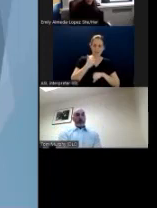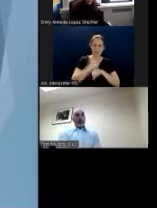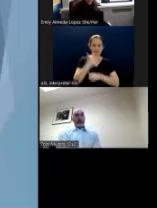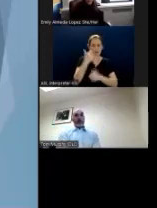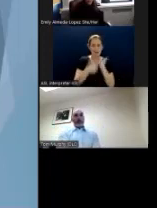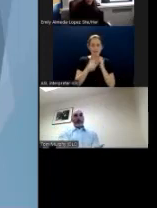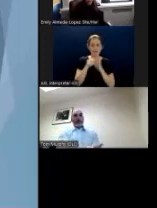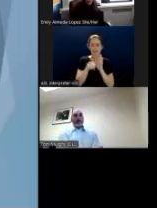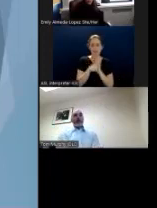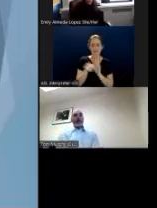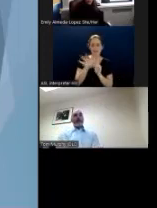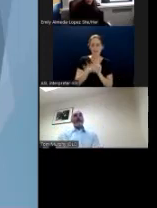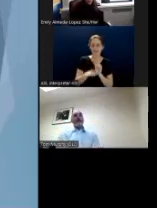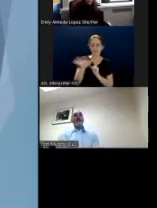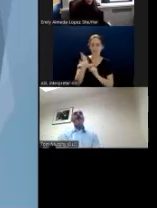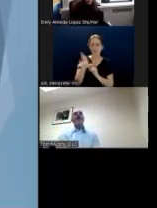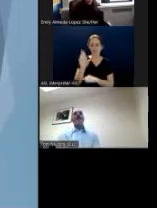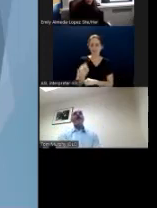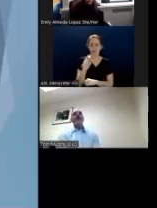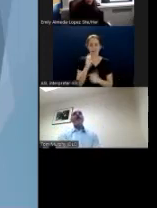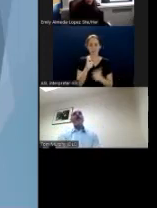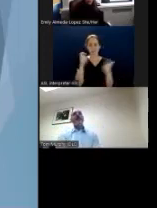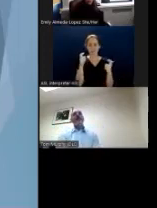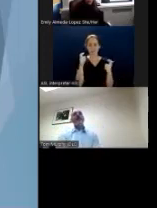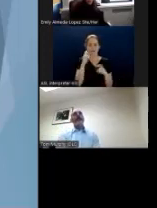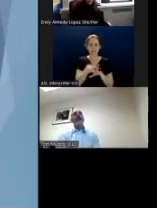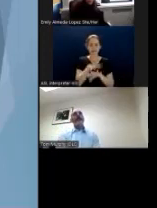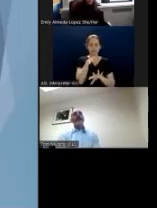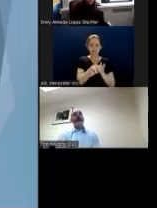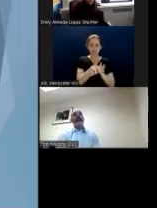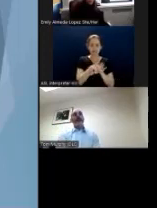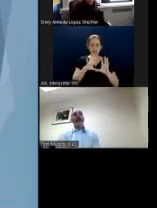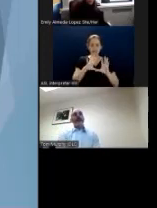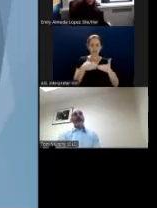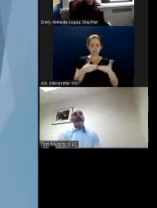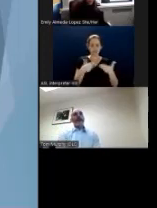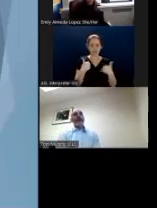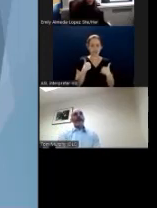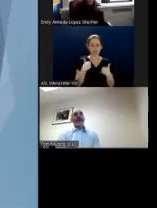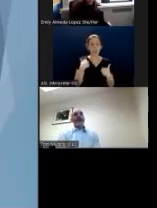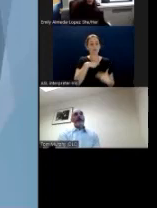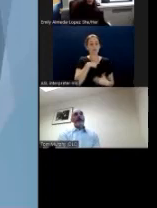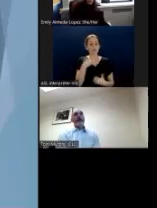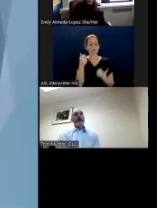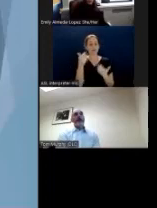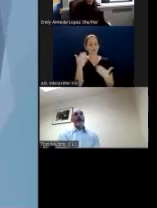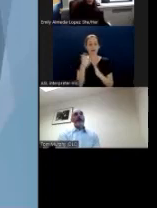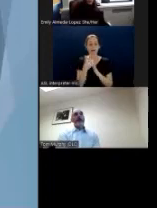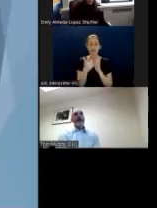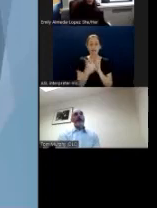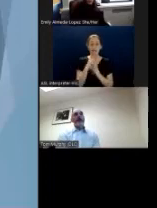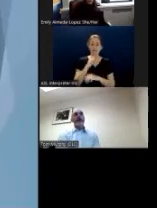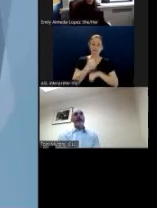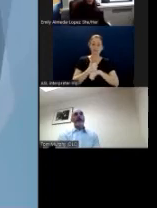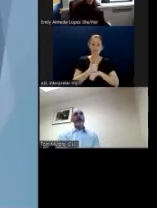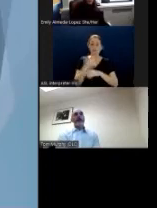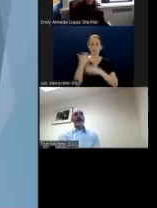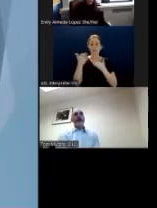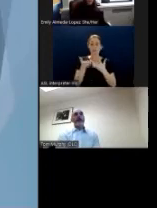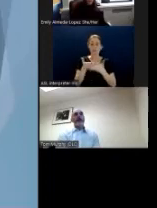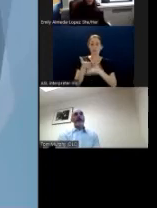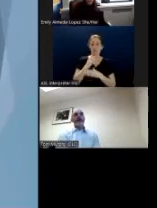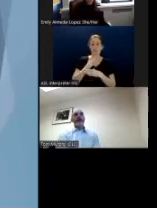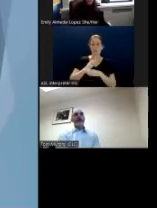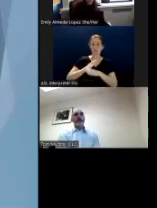state and territory, and there's one big Native American consortium. We provide legal-based services through the protection of rights